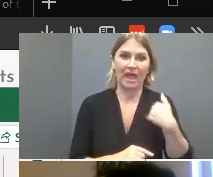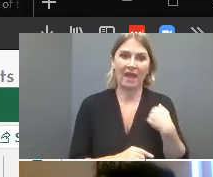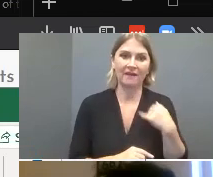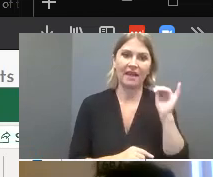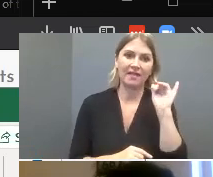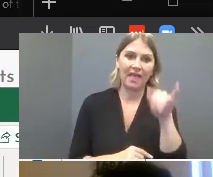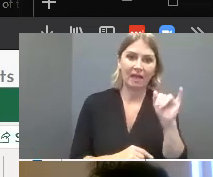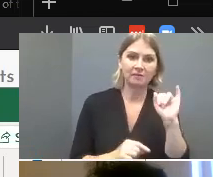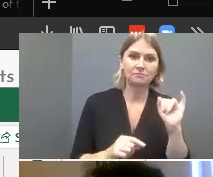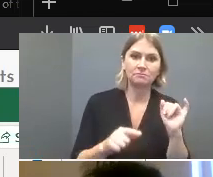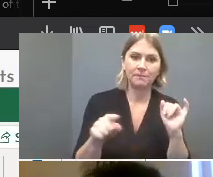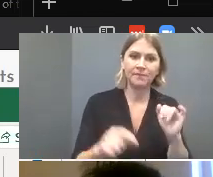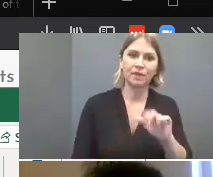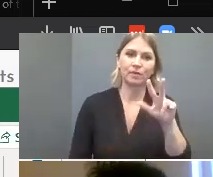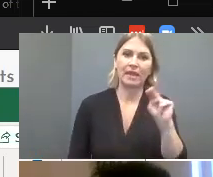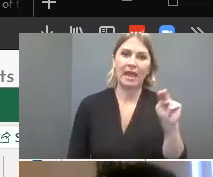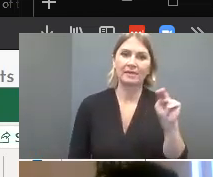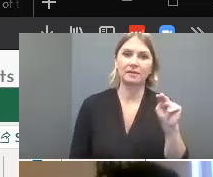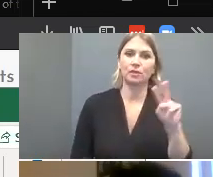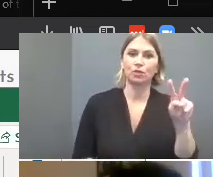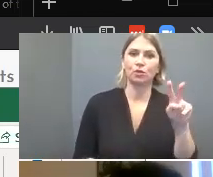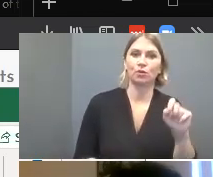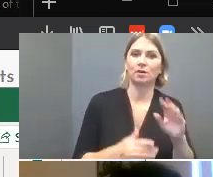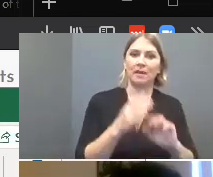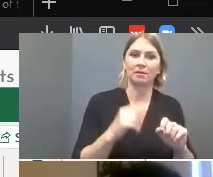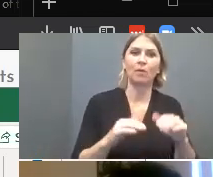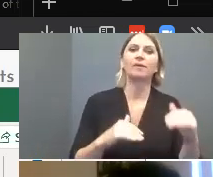right? We had this same equation.